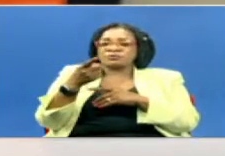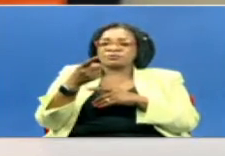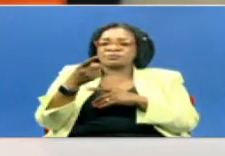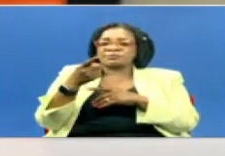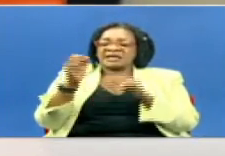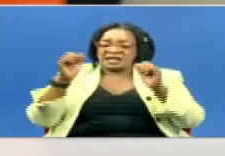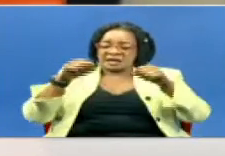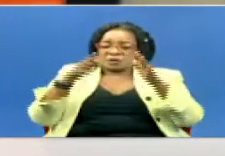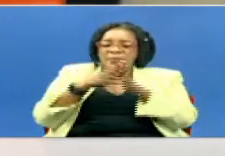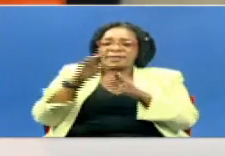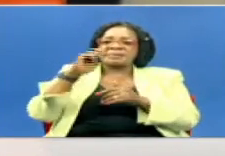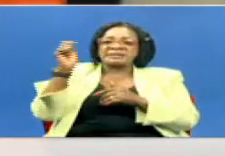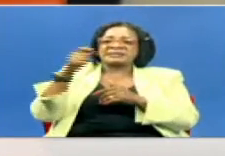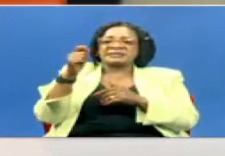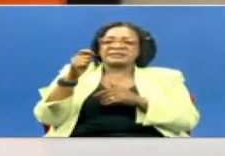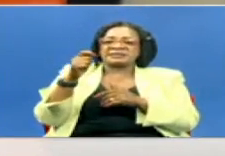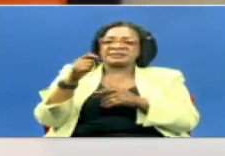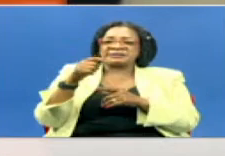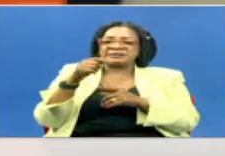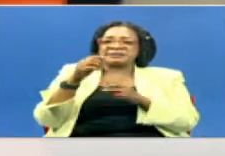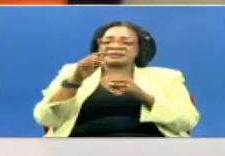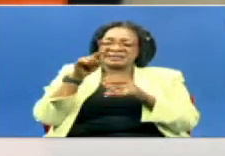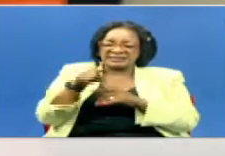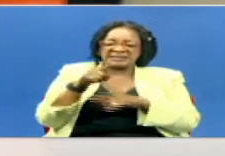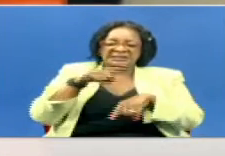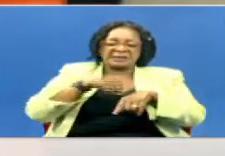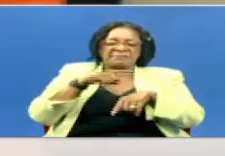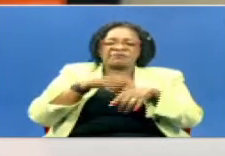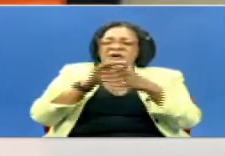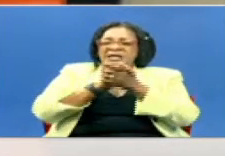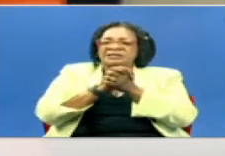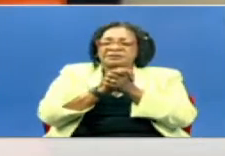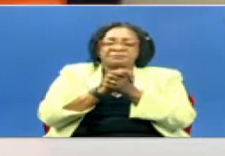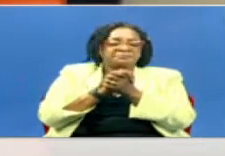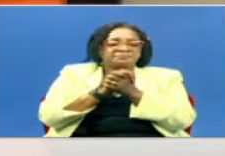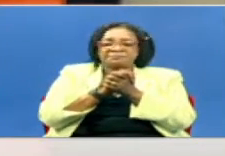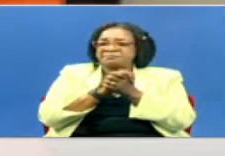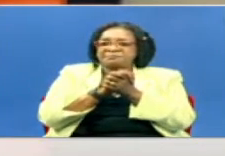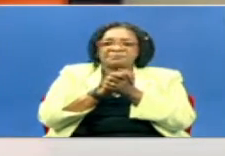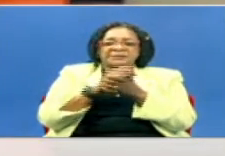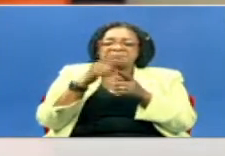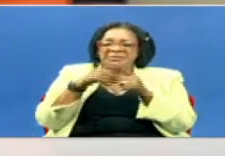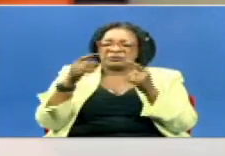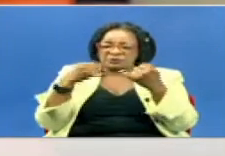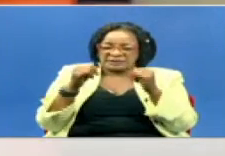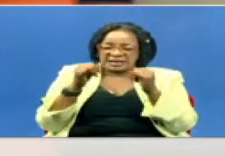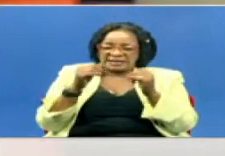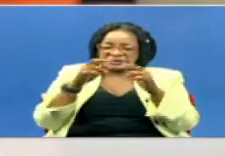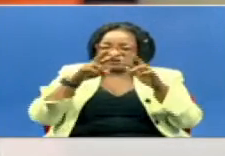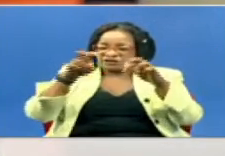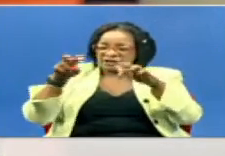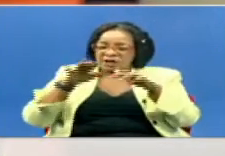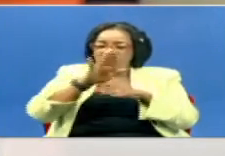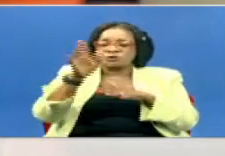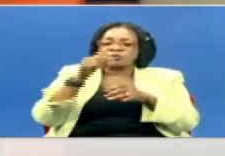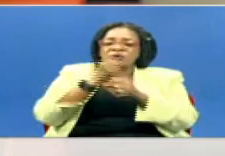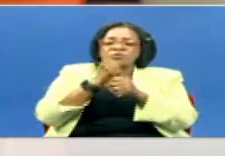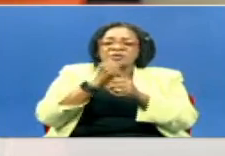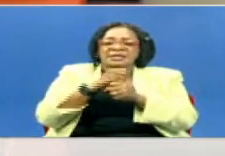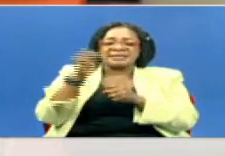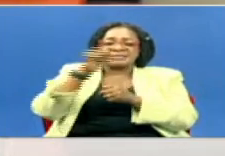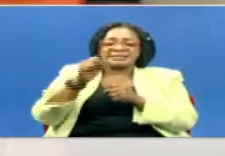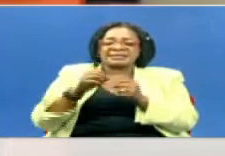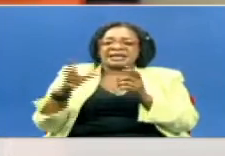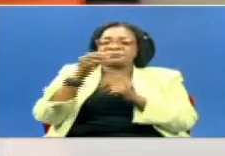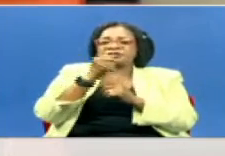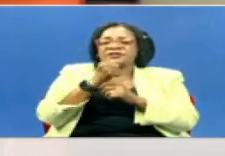the president, this is not the time for handshakes. This is the time to cross-check those who are doing state capture for you.